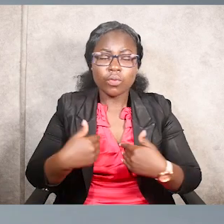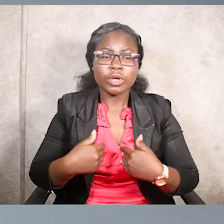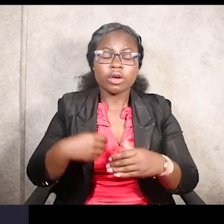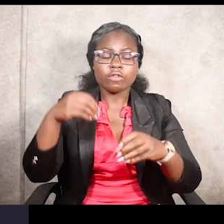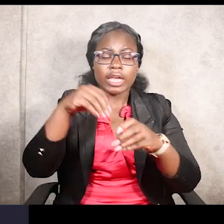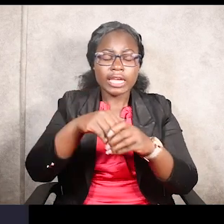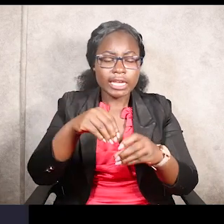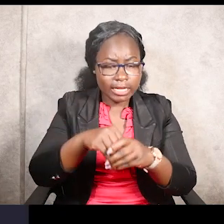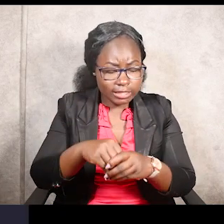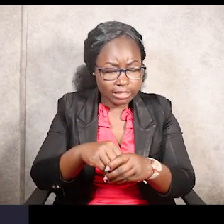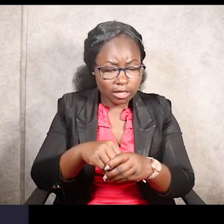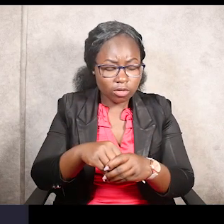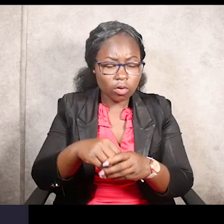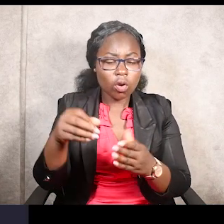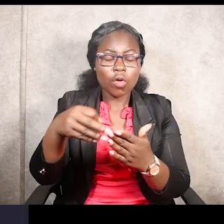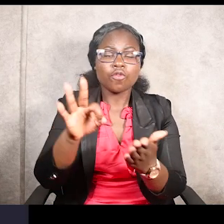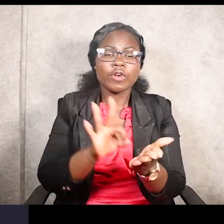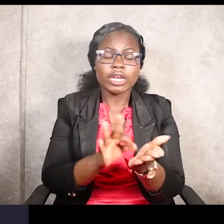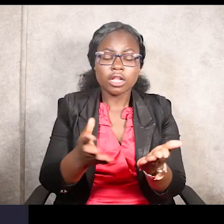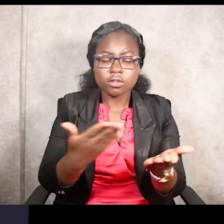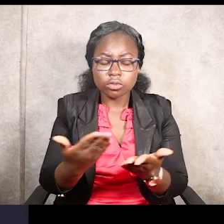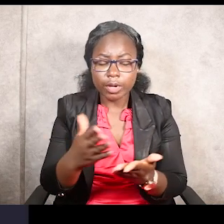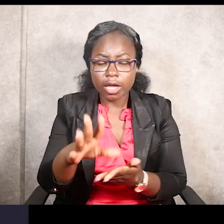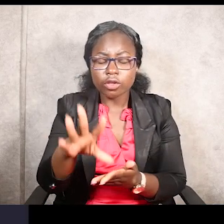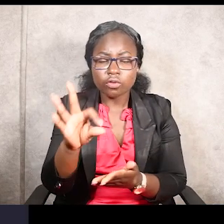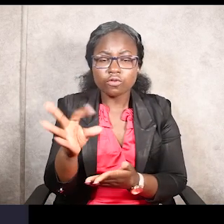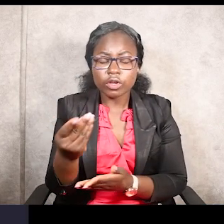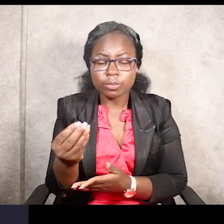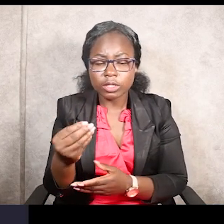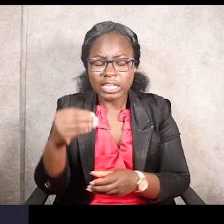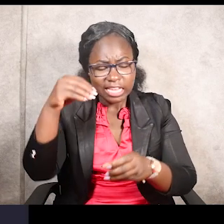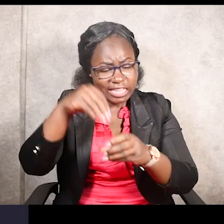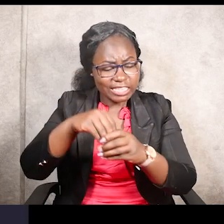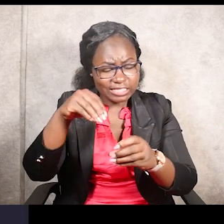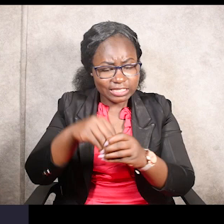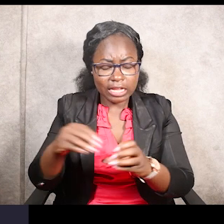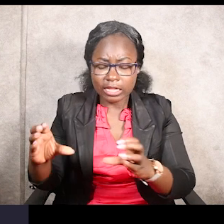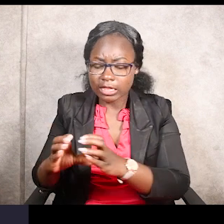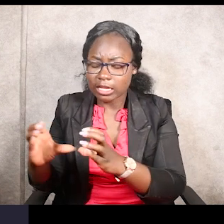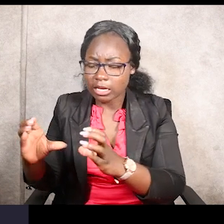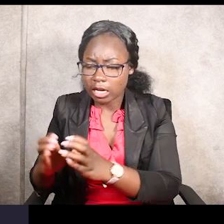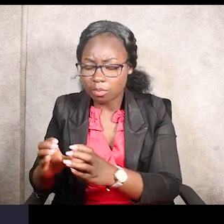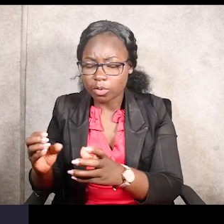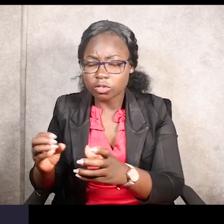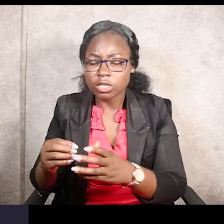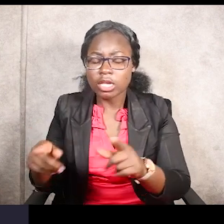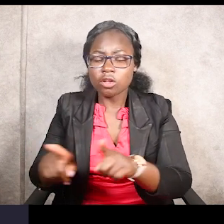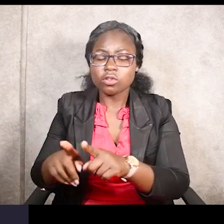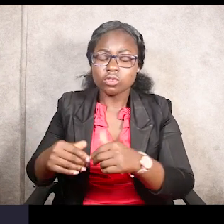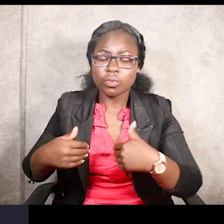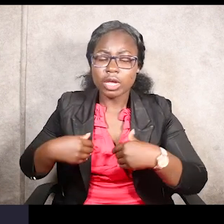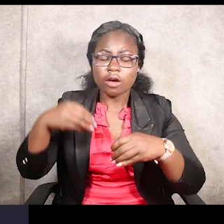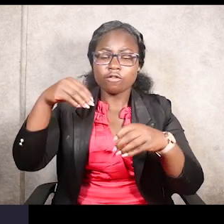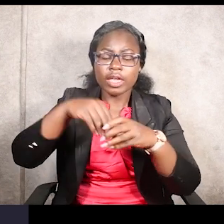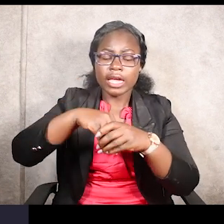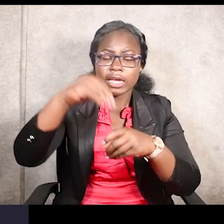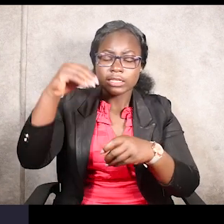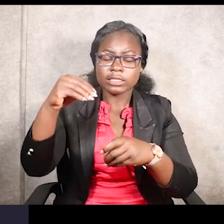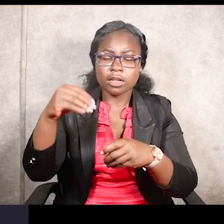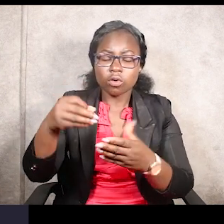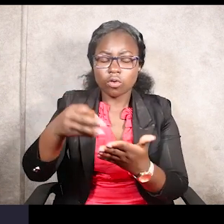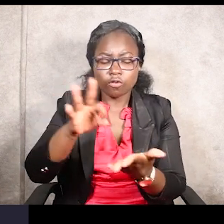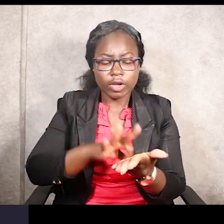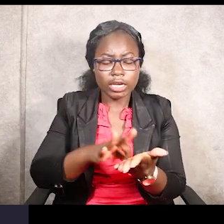of finance, whereby you get money from within the company. We have external sources of finance, where we